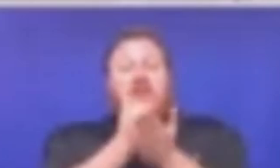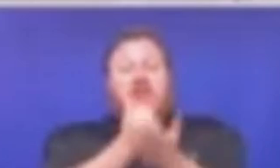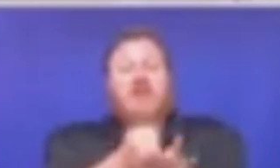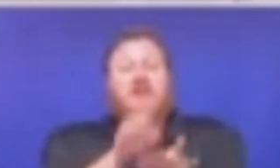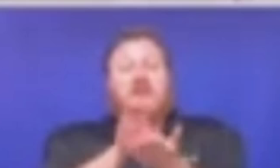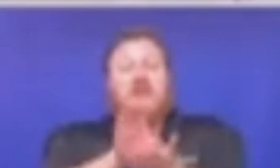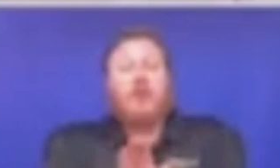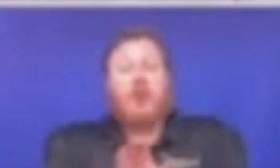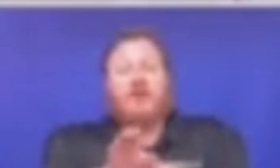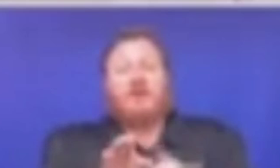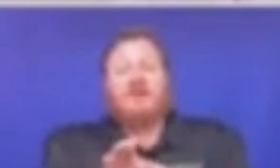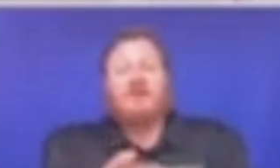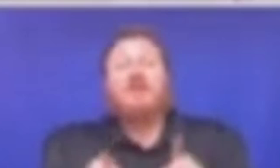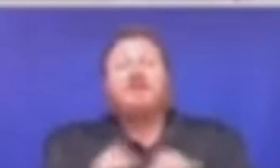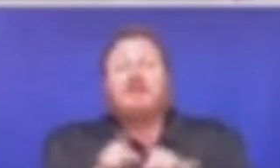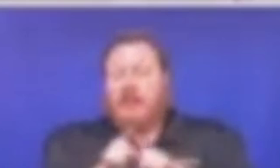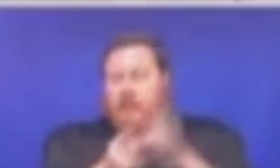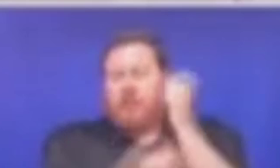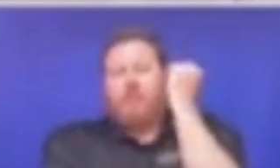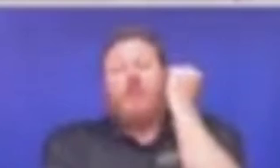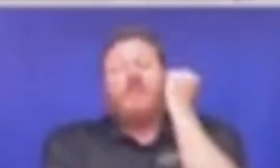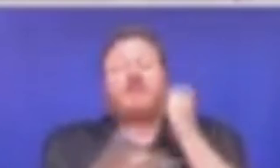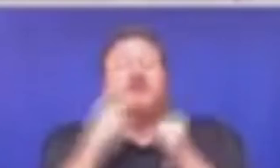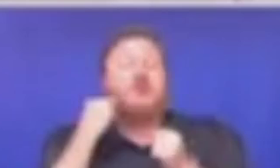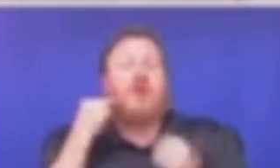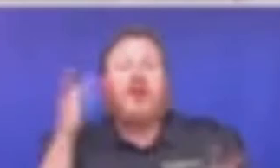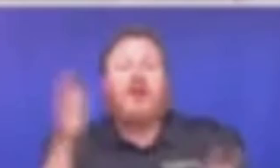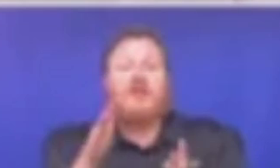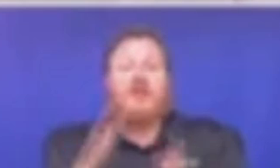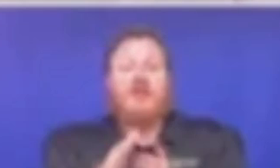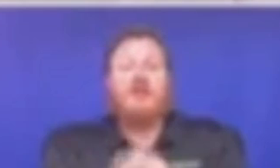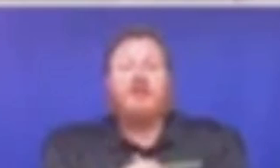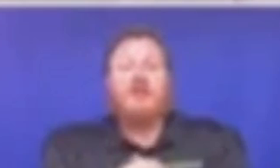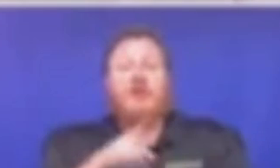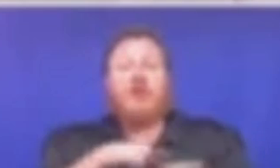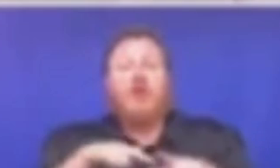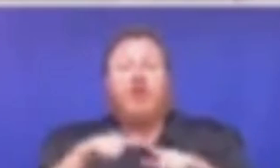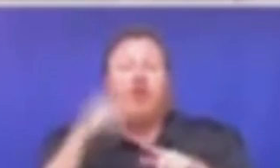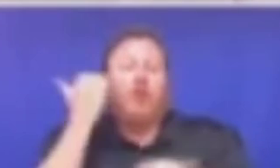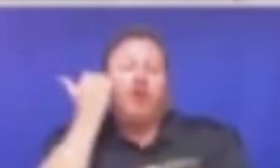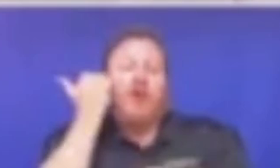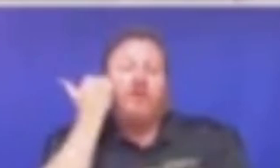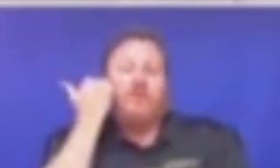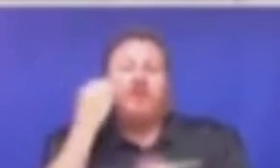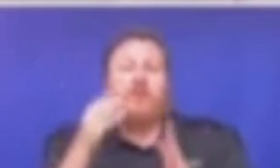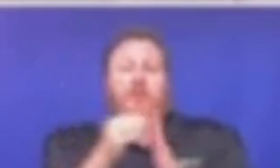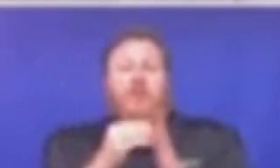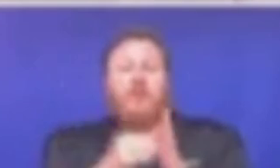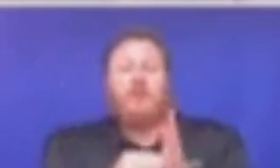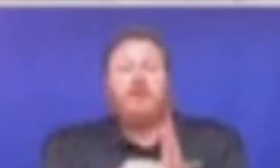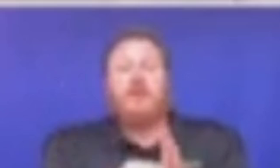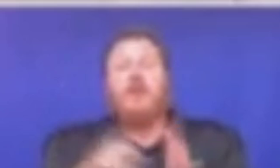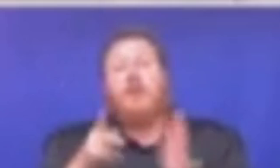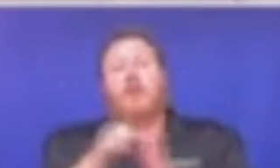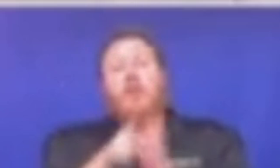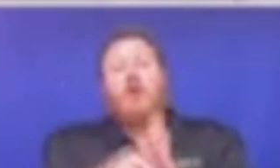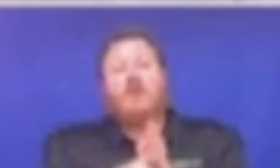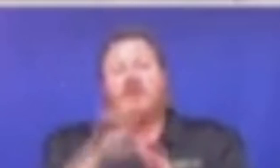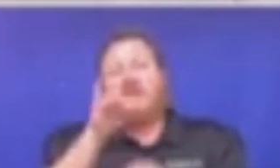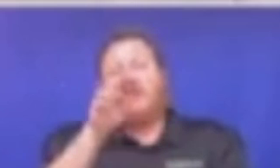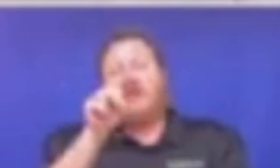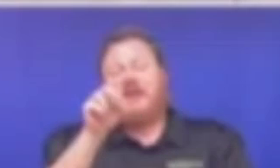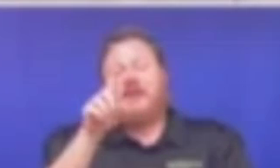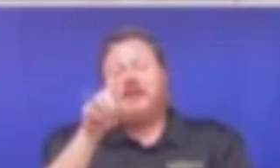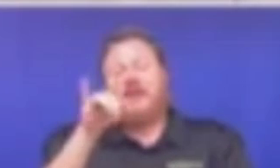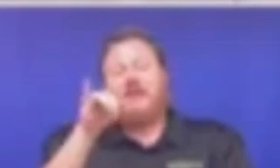of poverty alleviation measures, we will ensure that local government implements the indigent policy. We